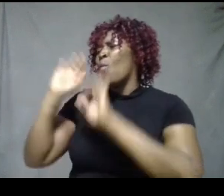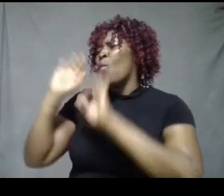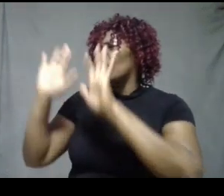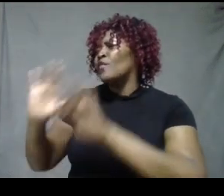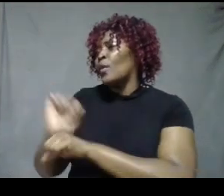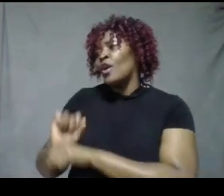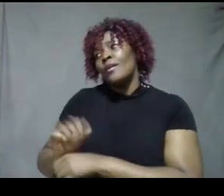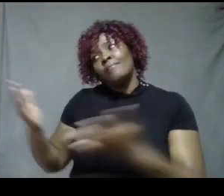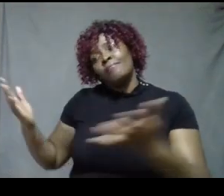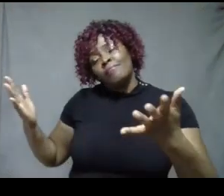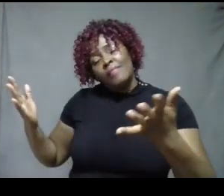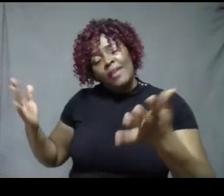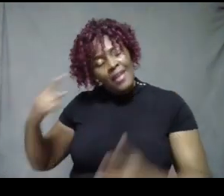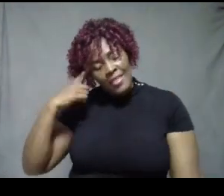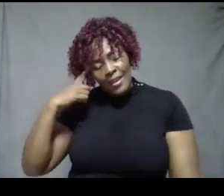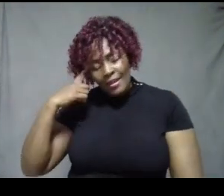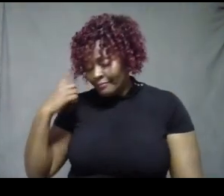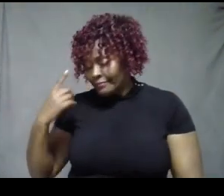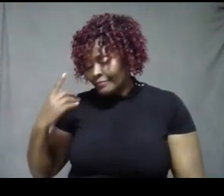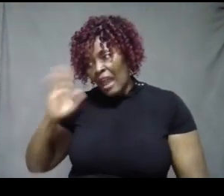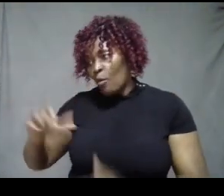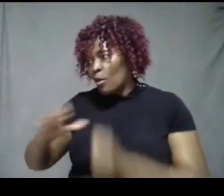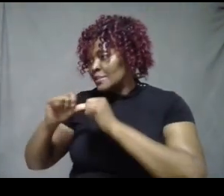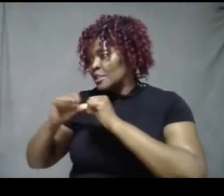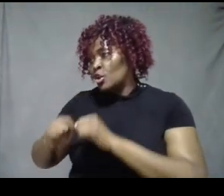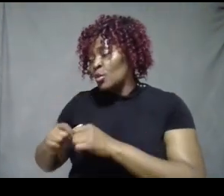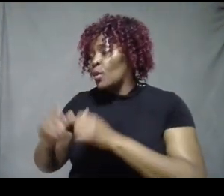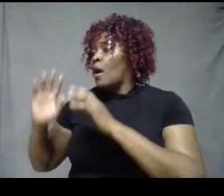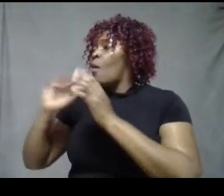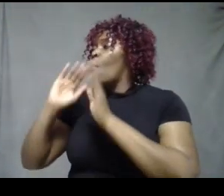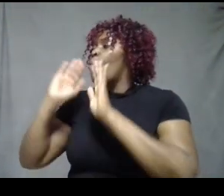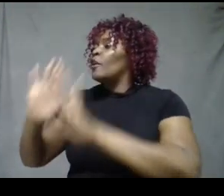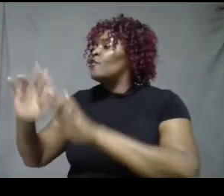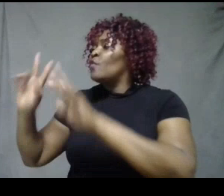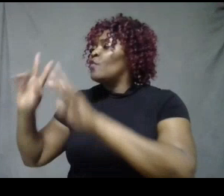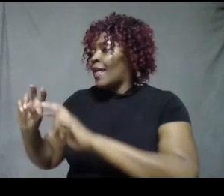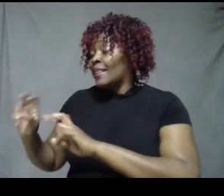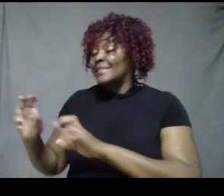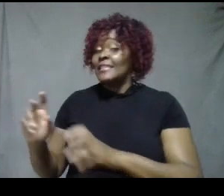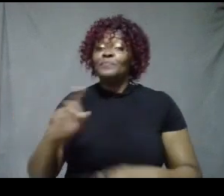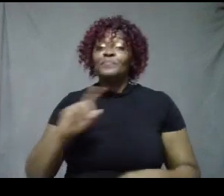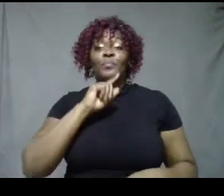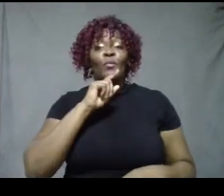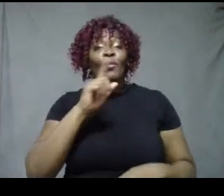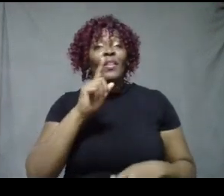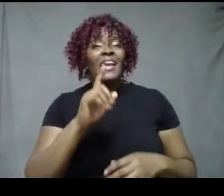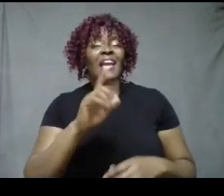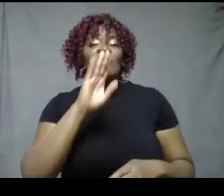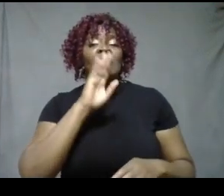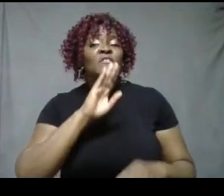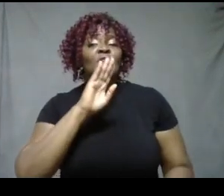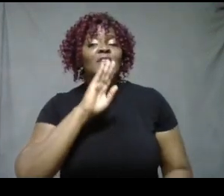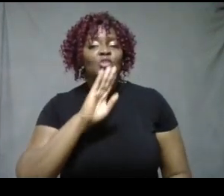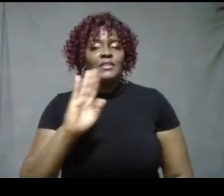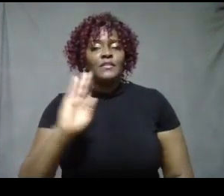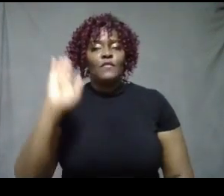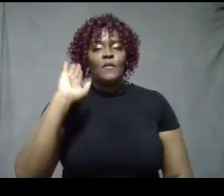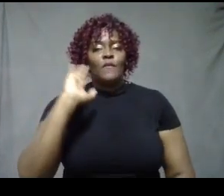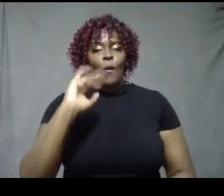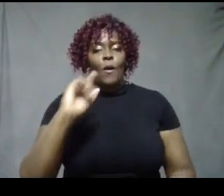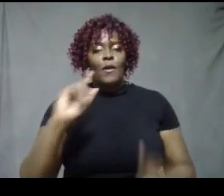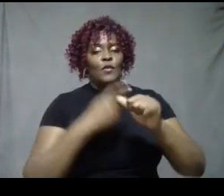cut back on that. I think you did do wonderful analysis. My frustration at the point that this was first addressed, right